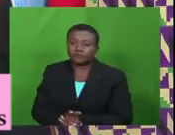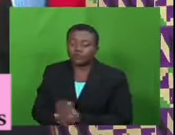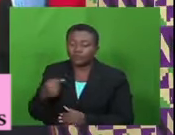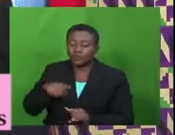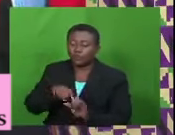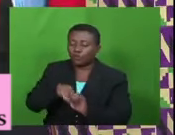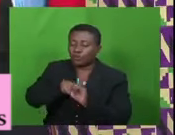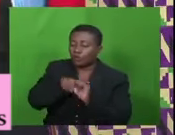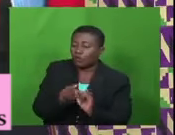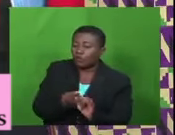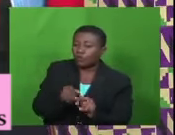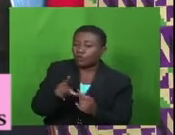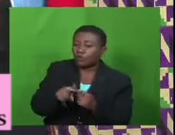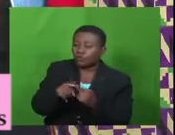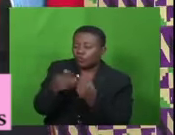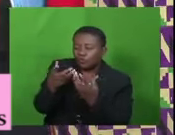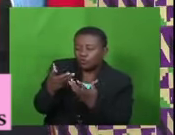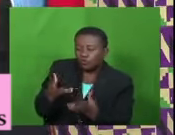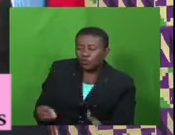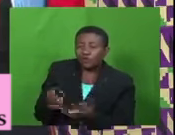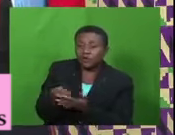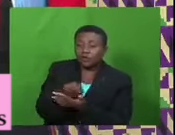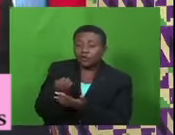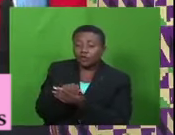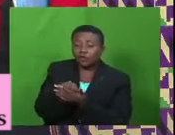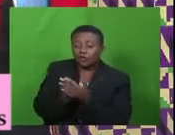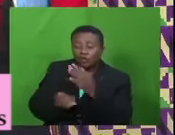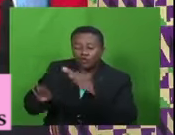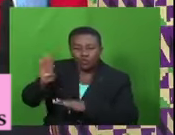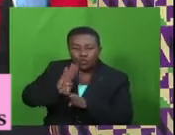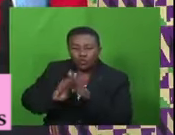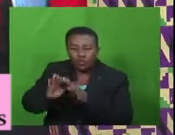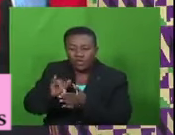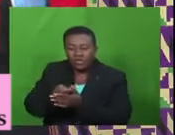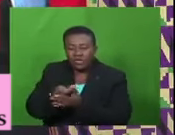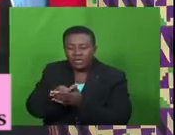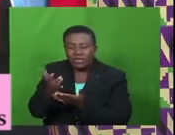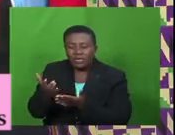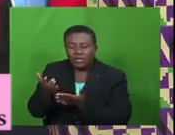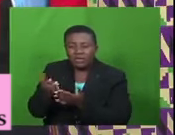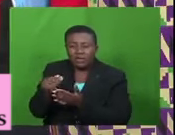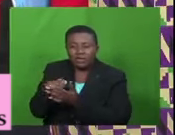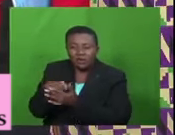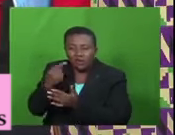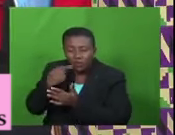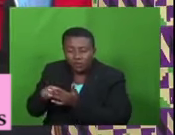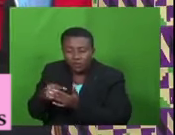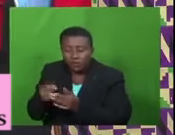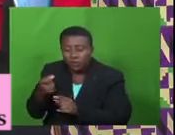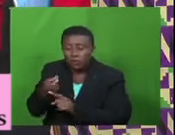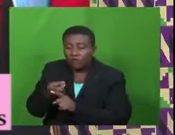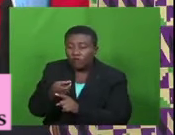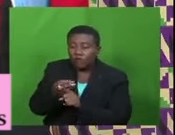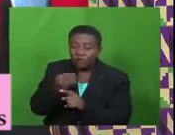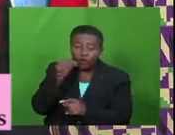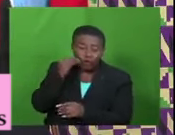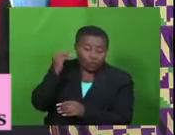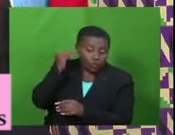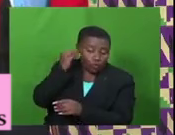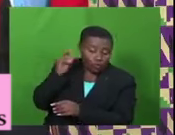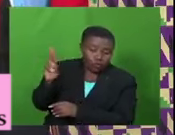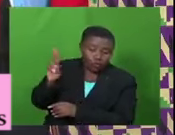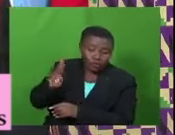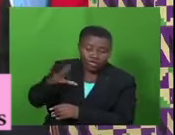to address the current economic crisis is the debt operation, involving both domestic debt and